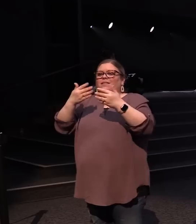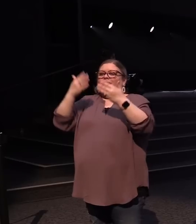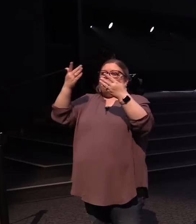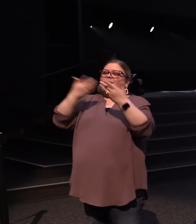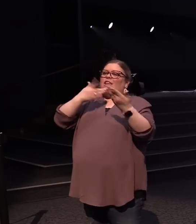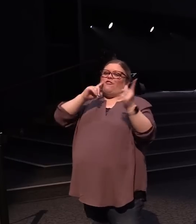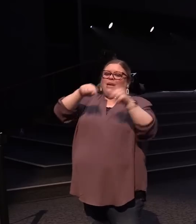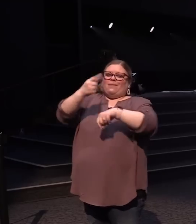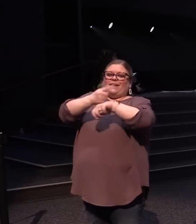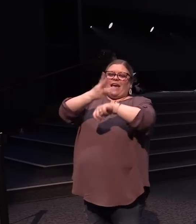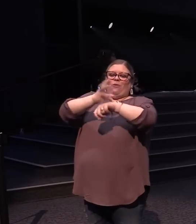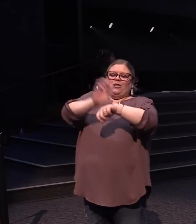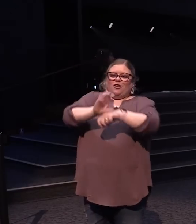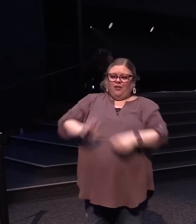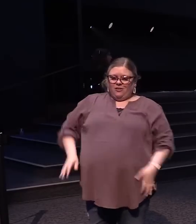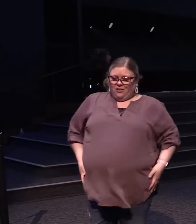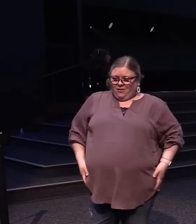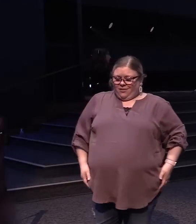Church.